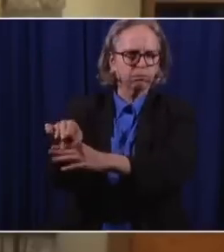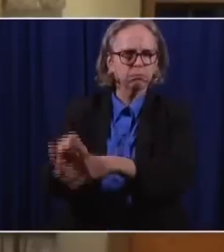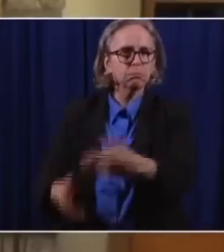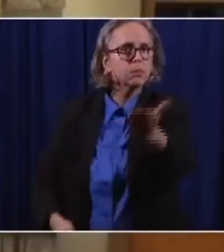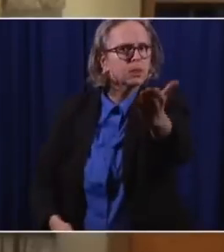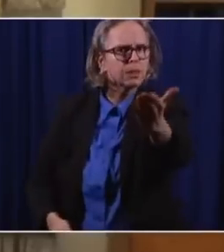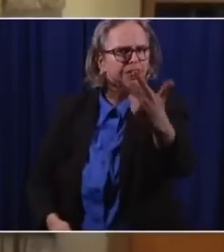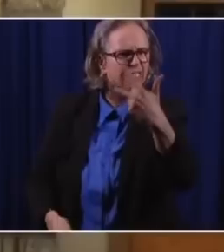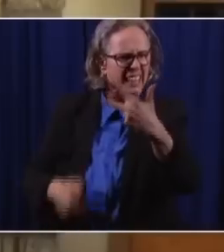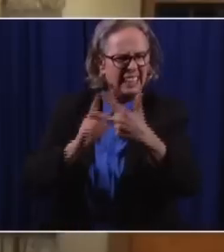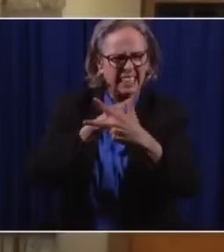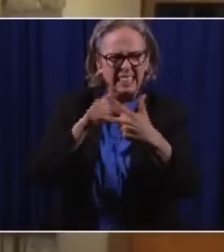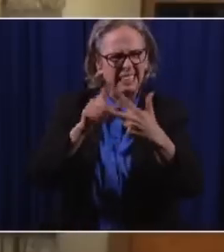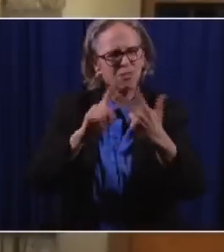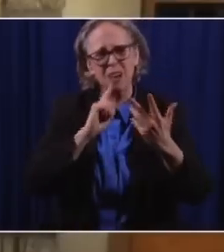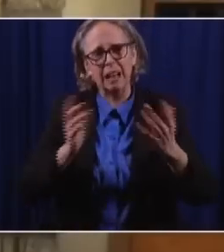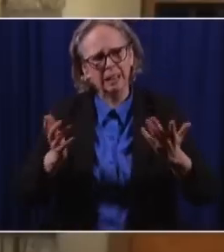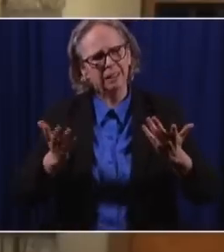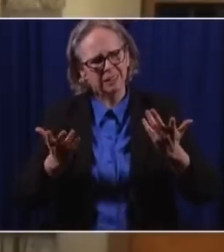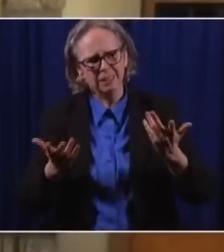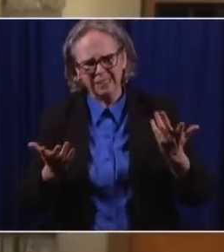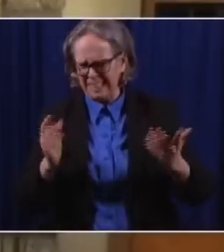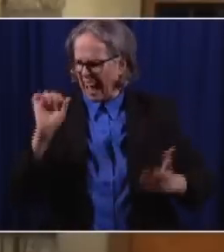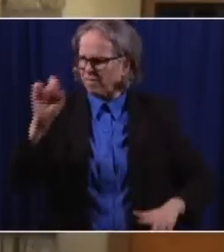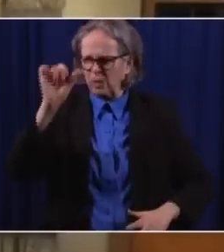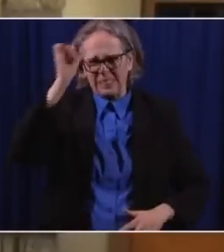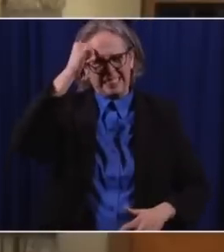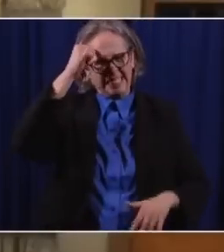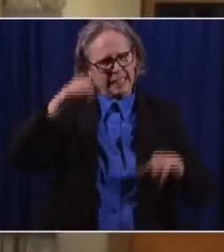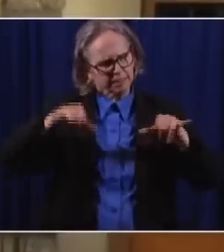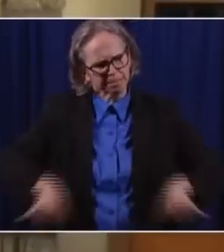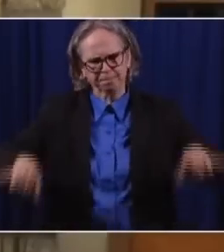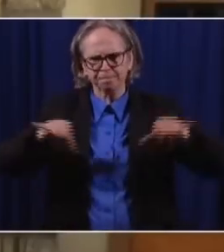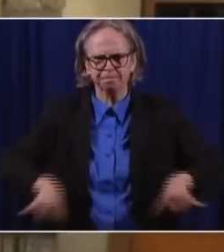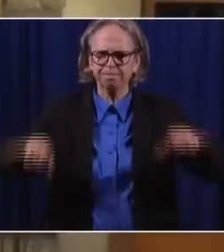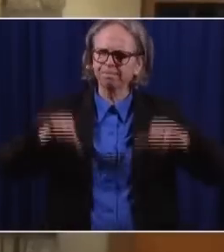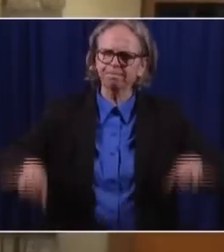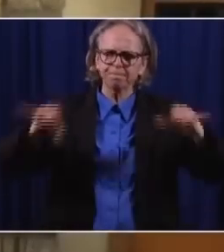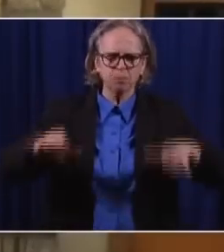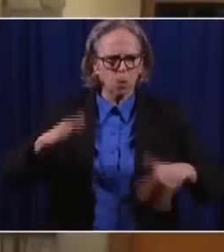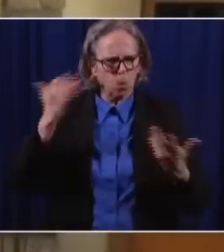basics to not endanger ourselves, our